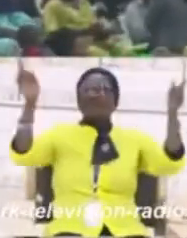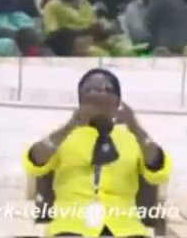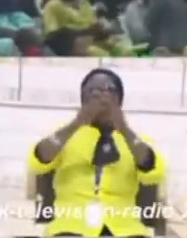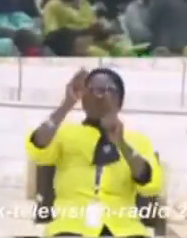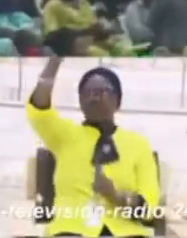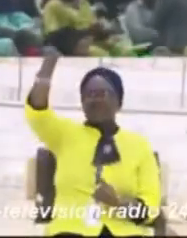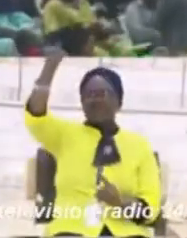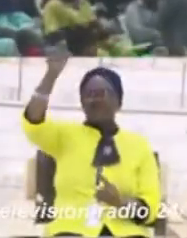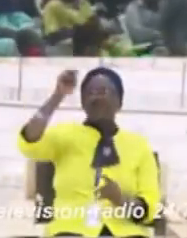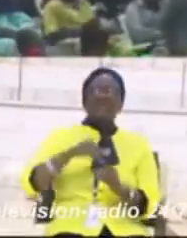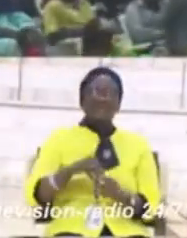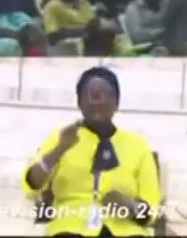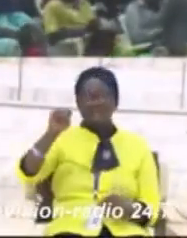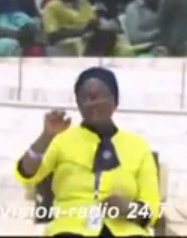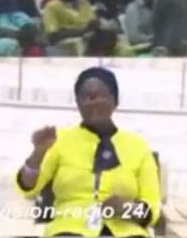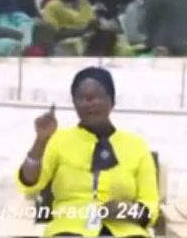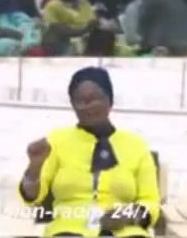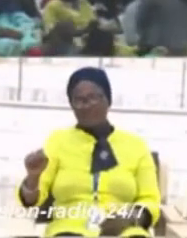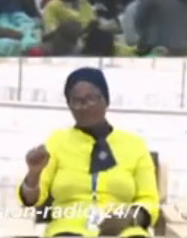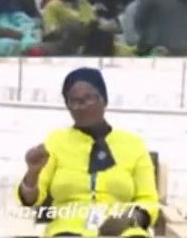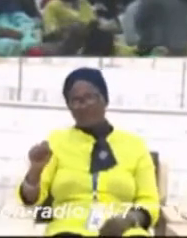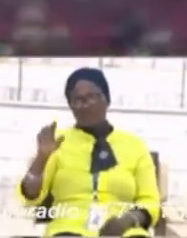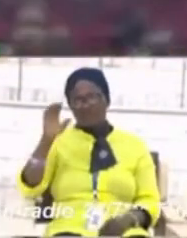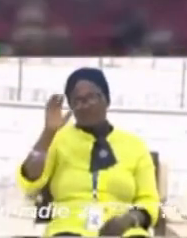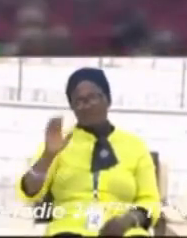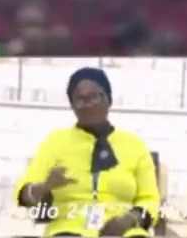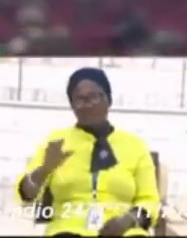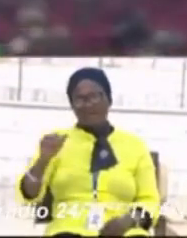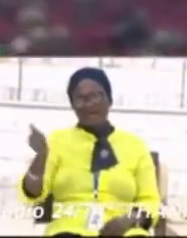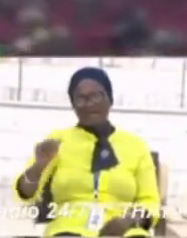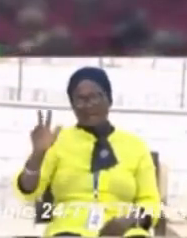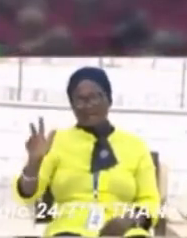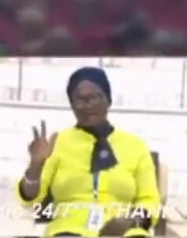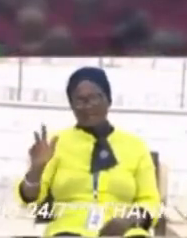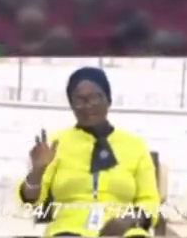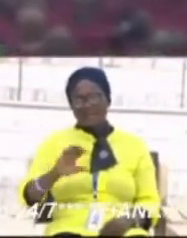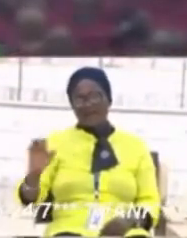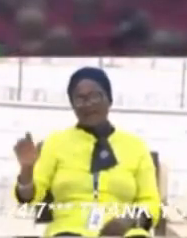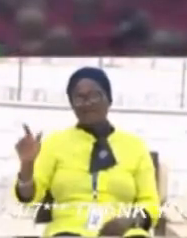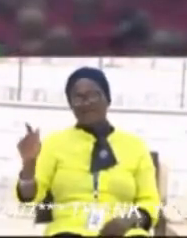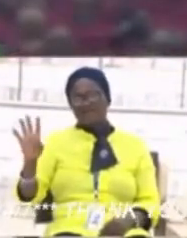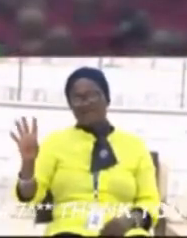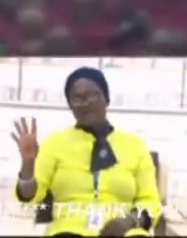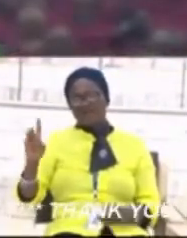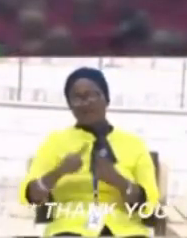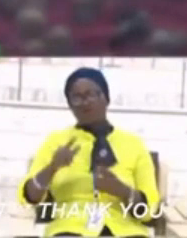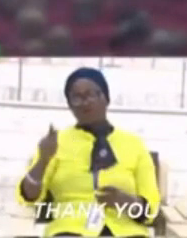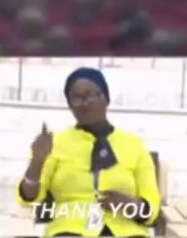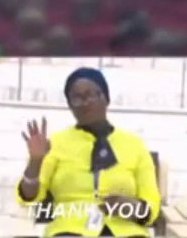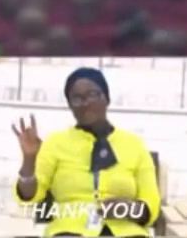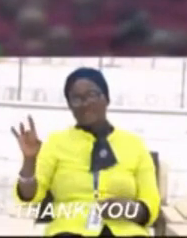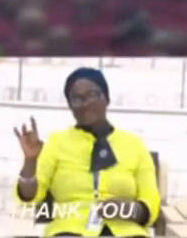In Matthew 13, from verse 24 to 28, Matthew 13, 24 to 28, the Bible